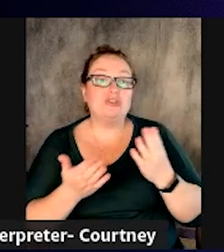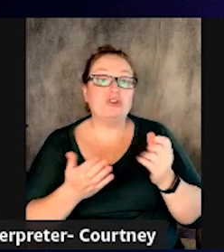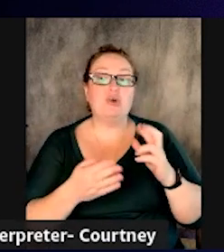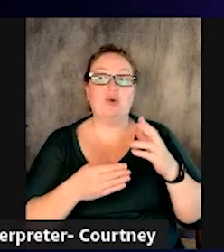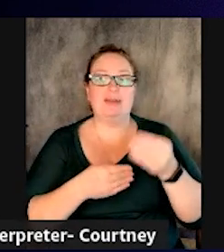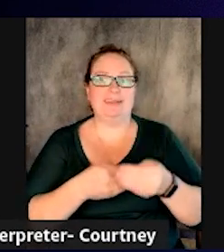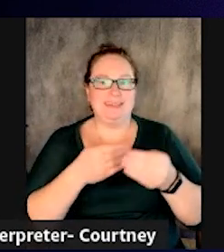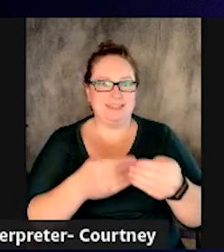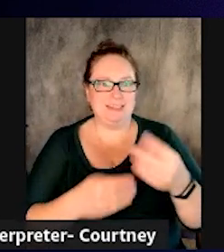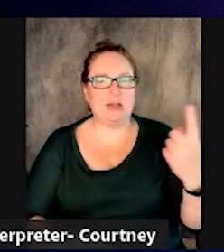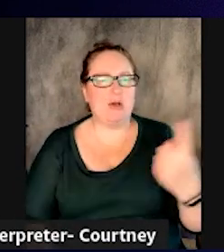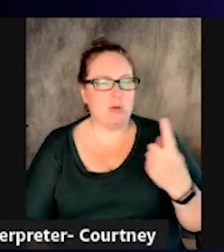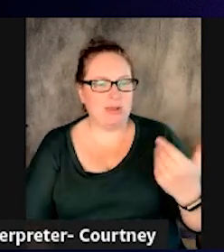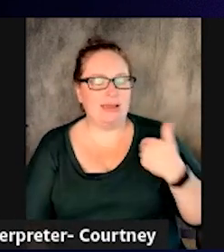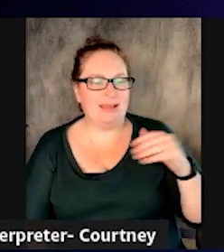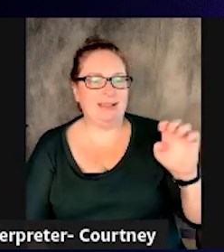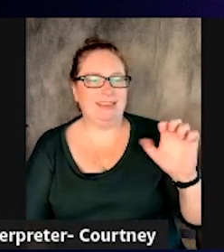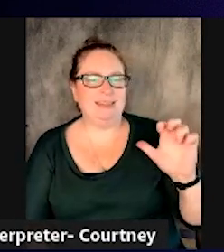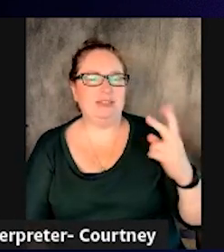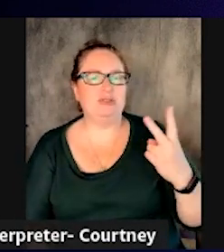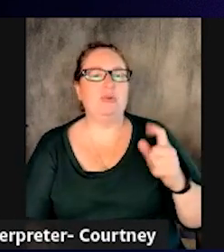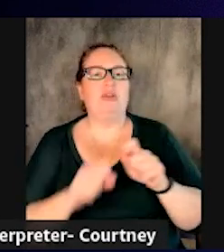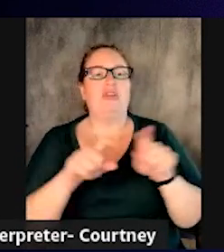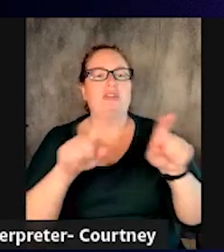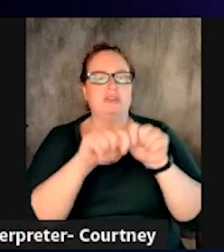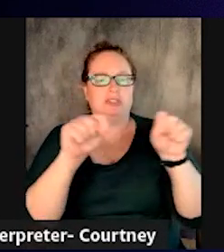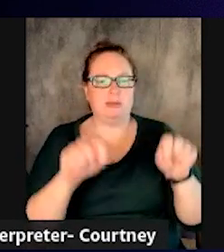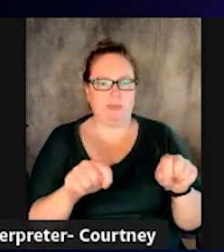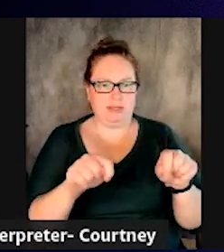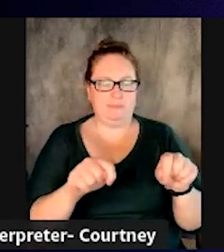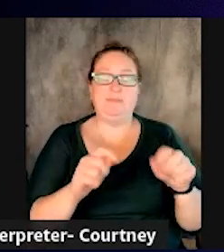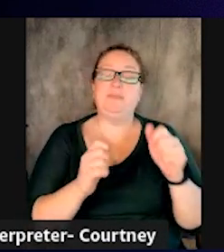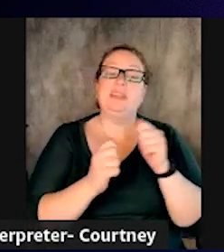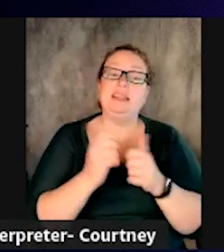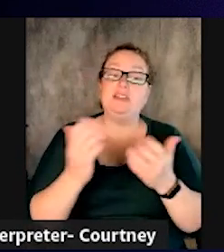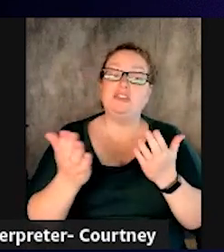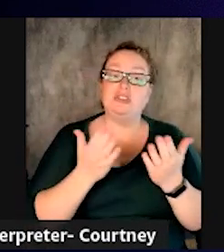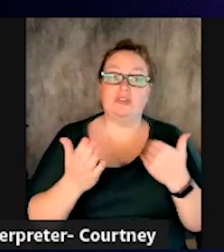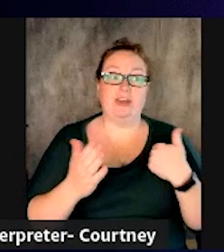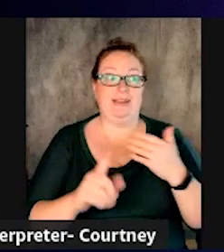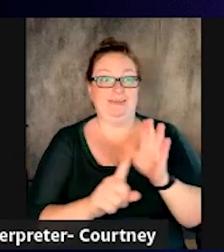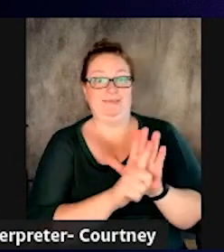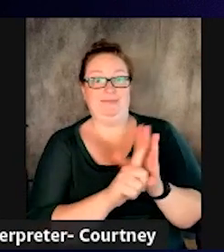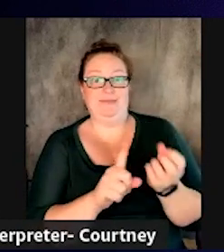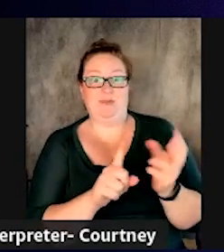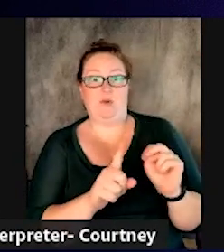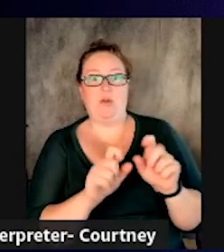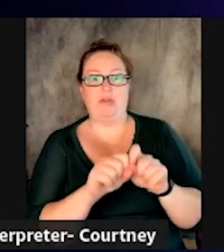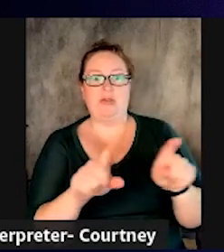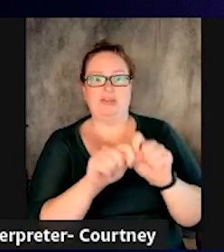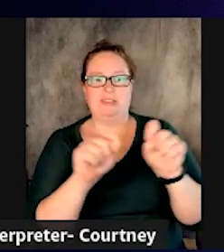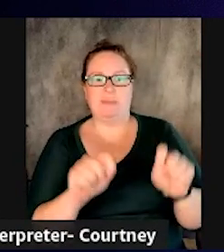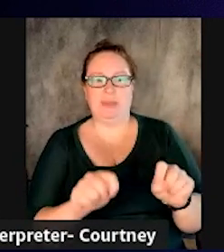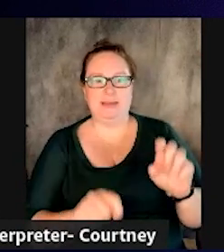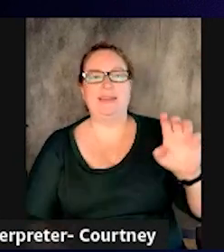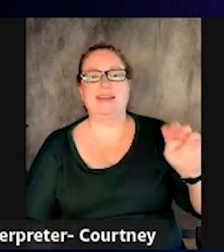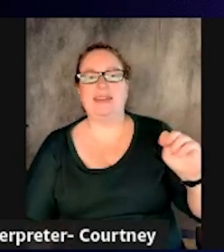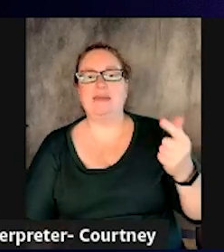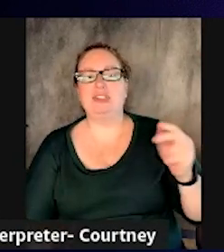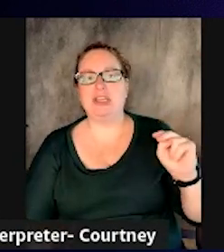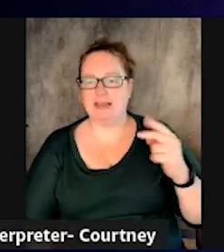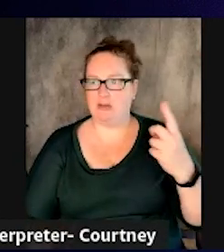has an EC2 launch template. So every server has its own EC2 launch template, and MGN always supported